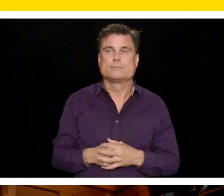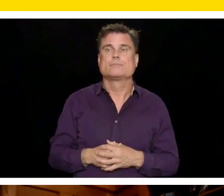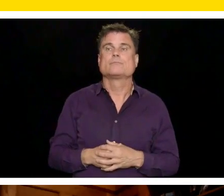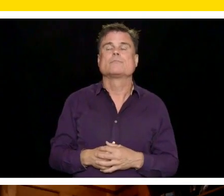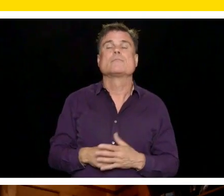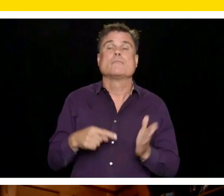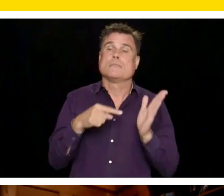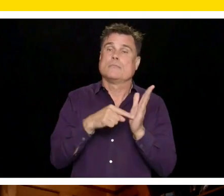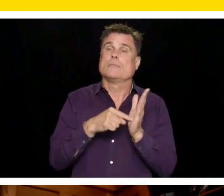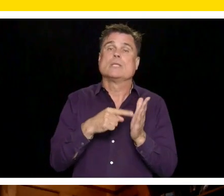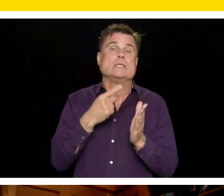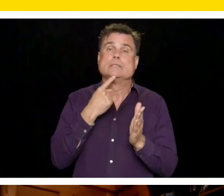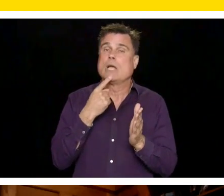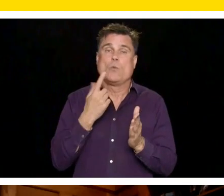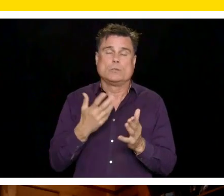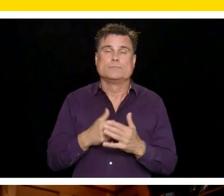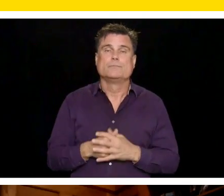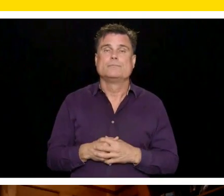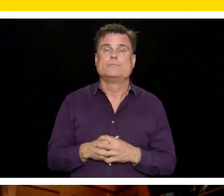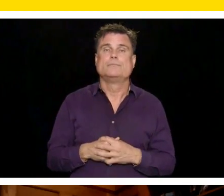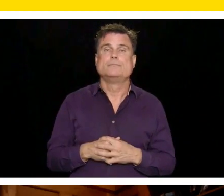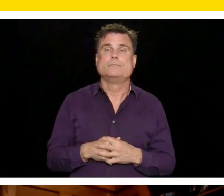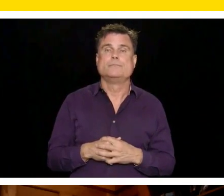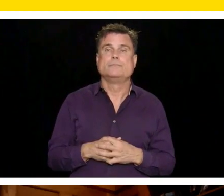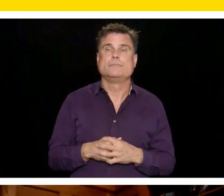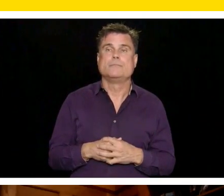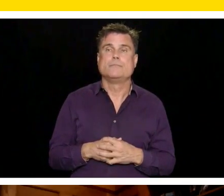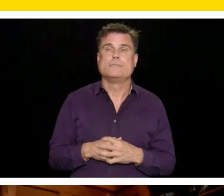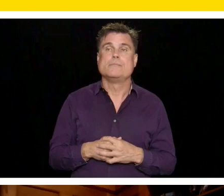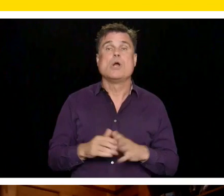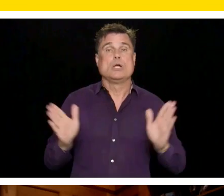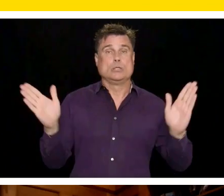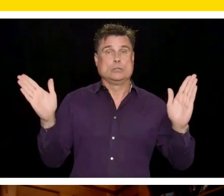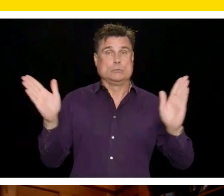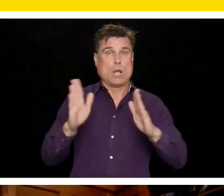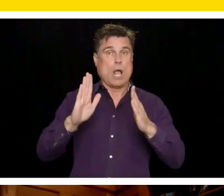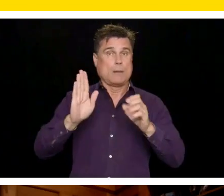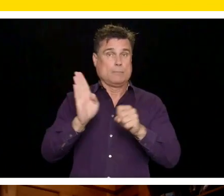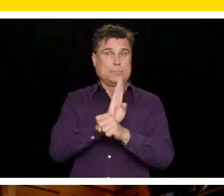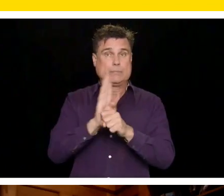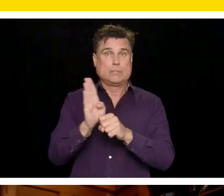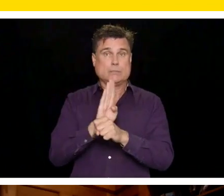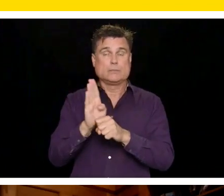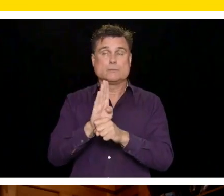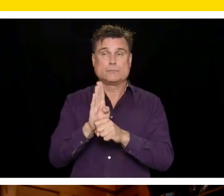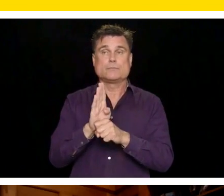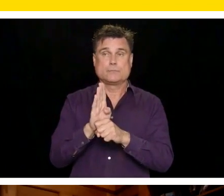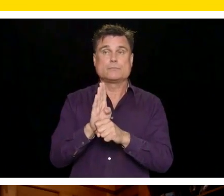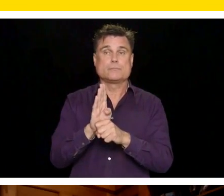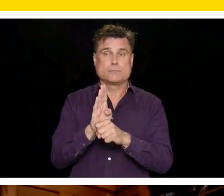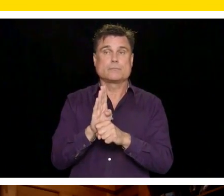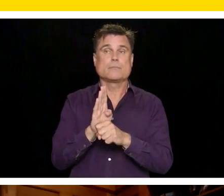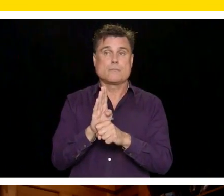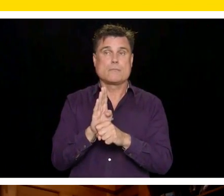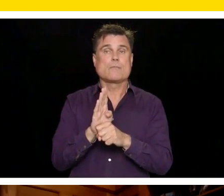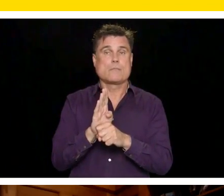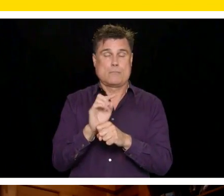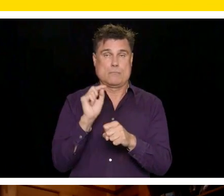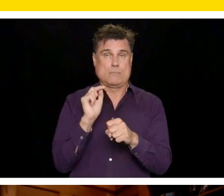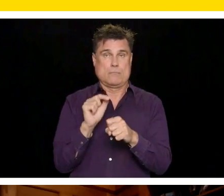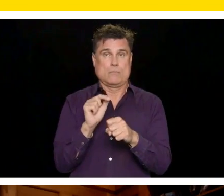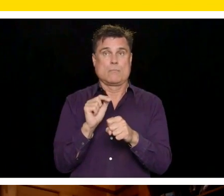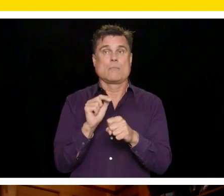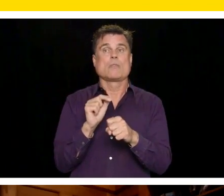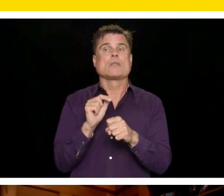any thought to an online portal for sharing updated daily COVID numbers, developments in